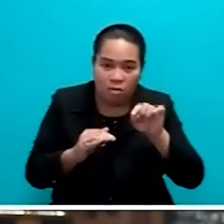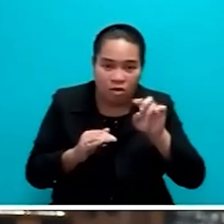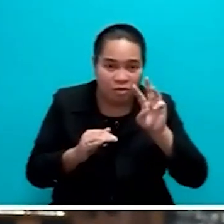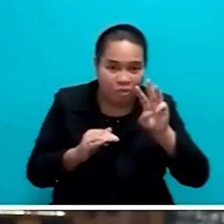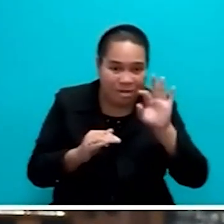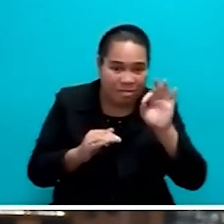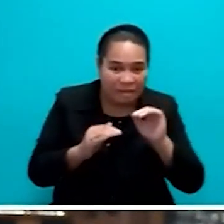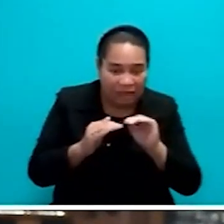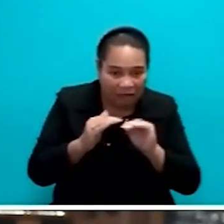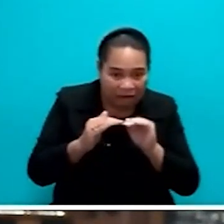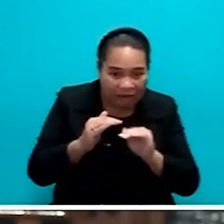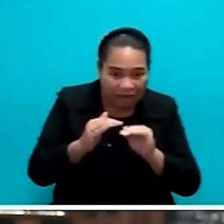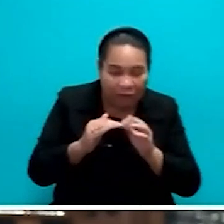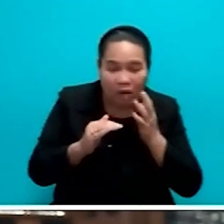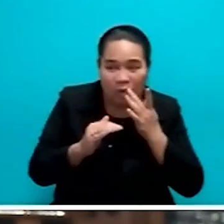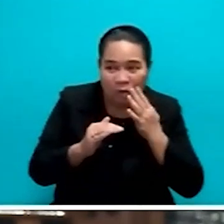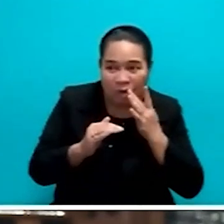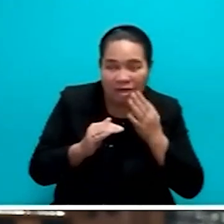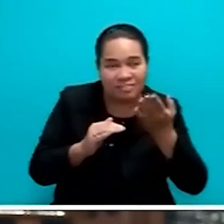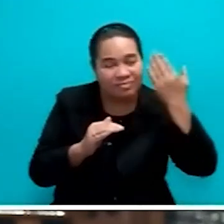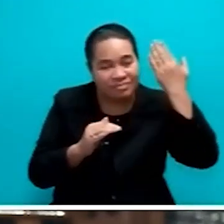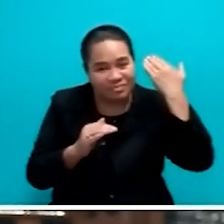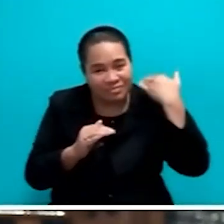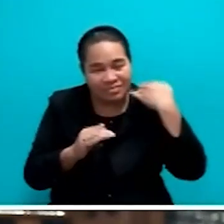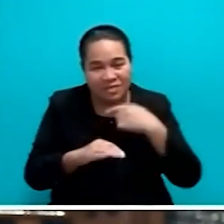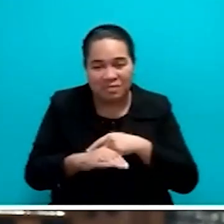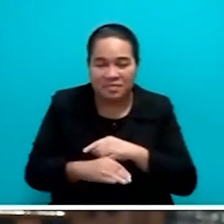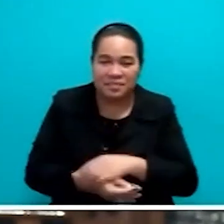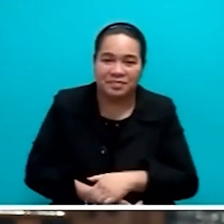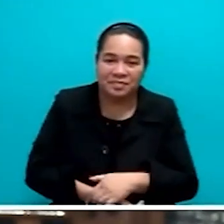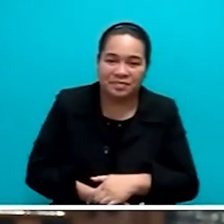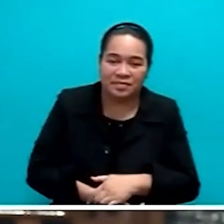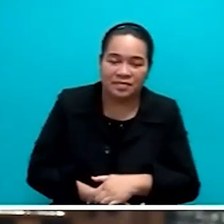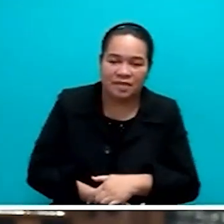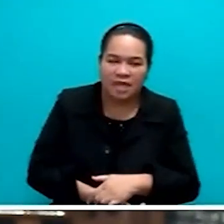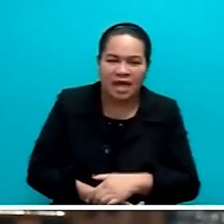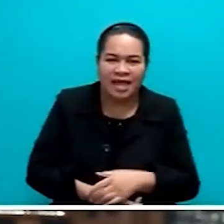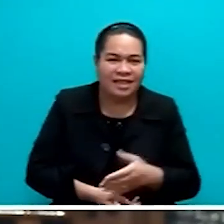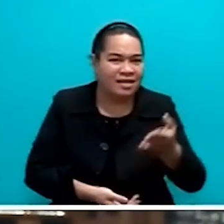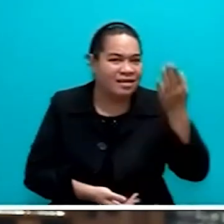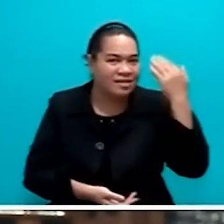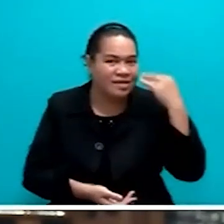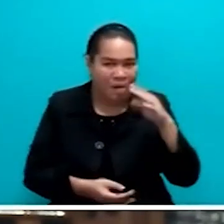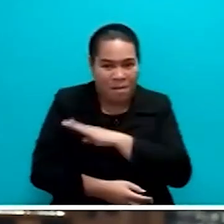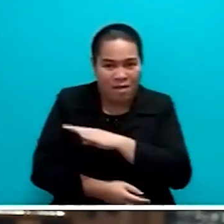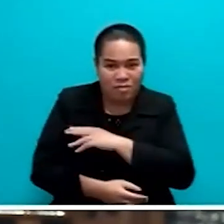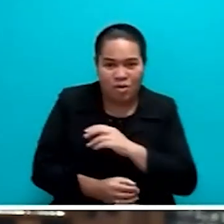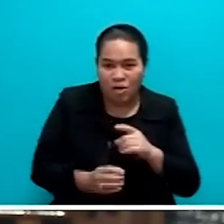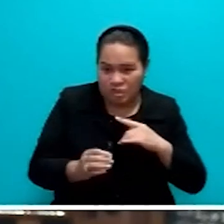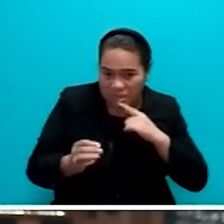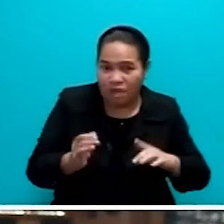4.3 during the Alliance in the SBT days. However, the so-called boom failed to substantially